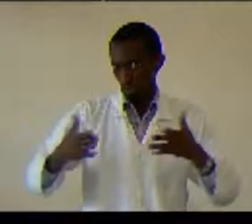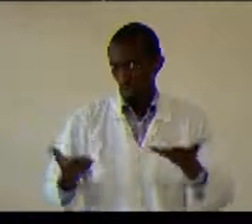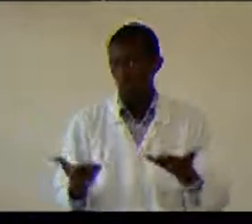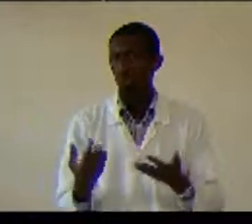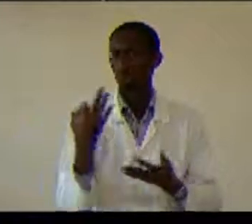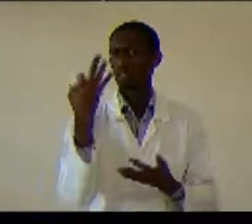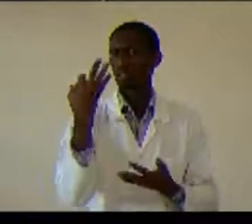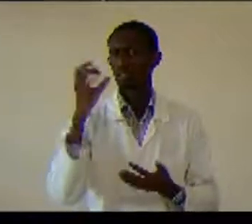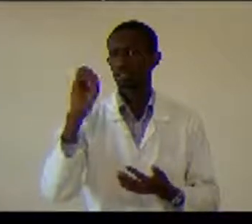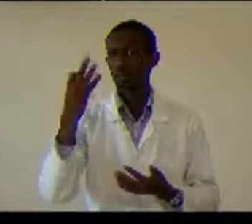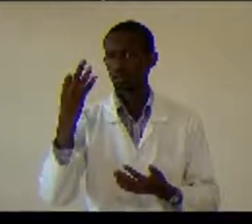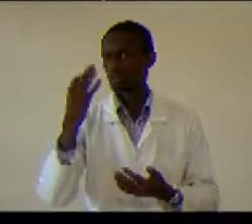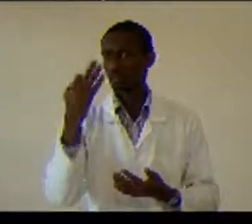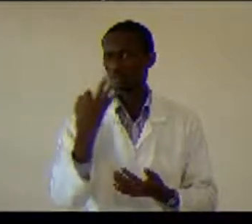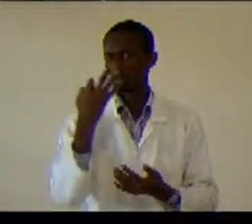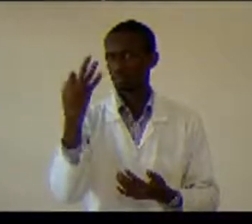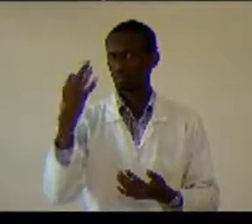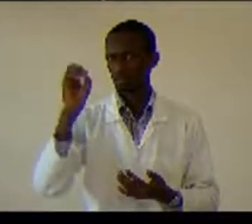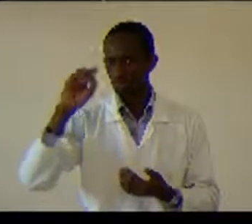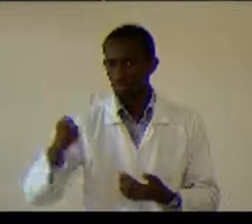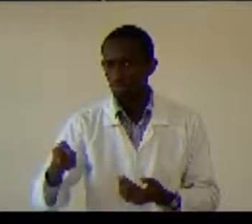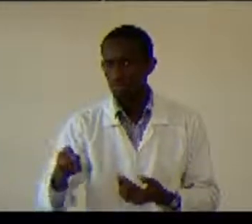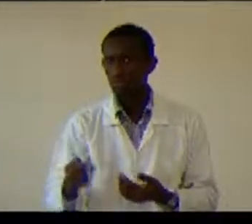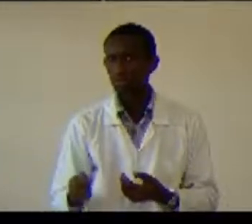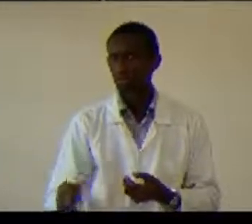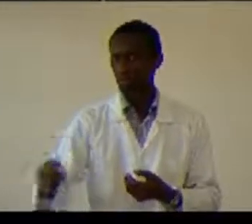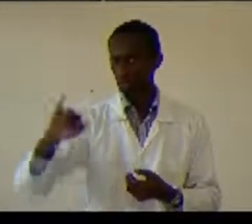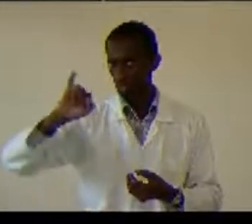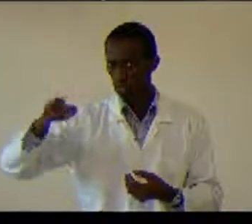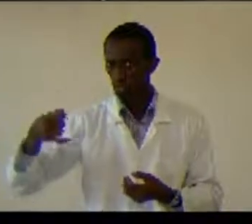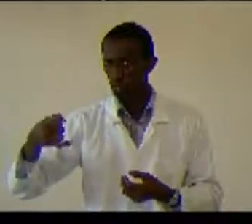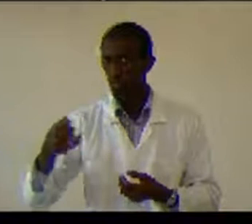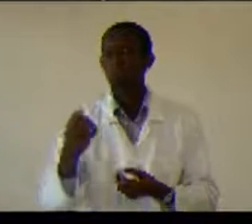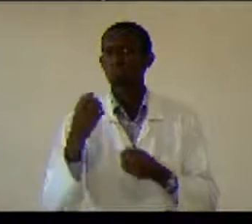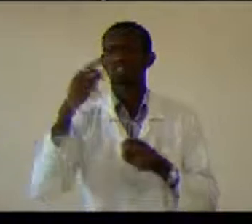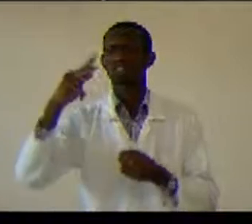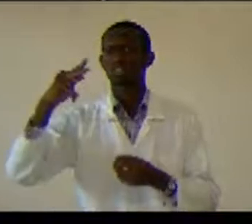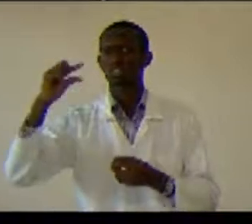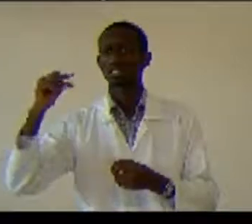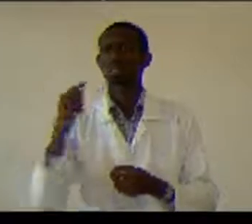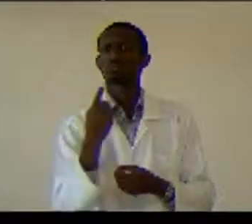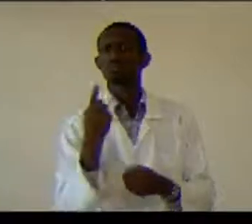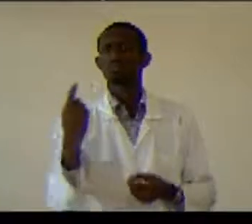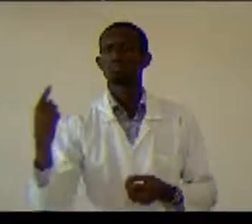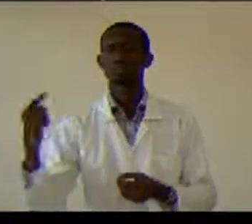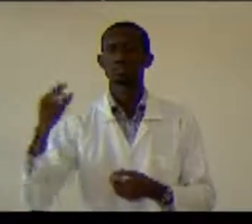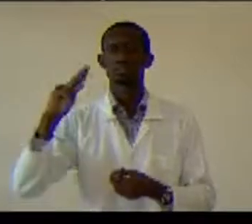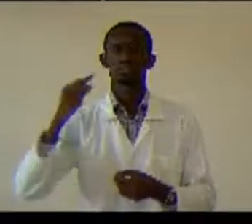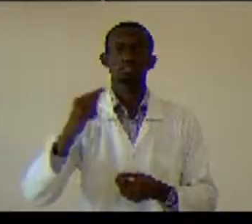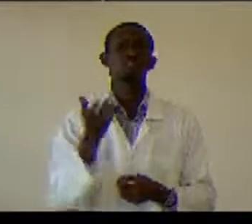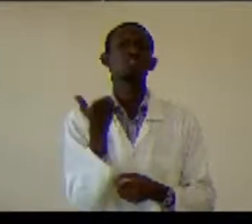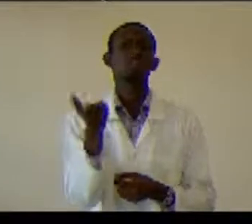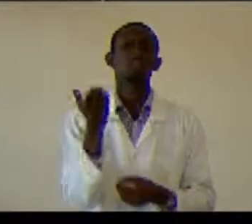this value, joules for every what? For every gram. That is what